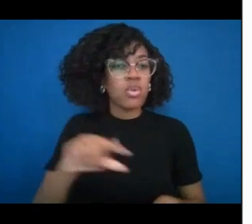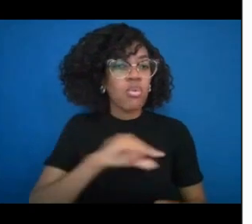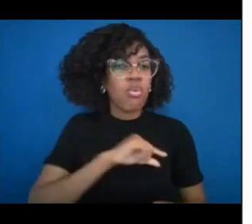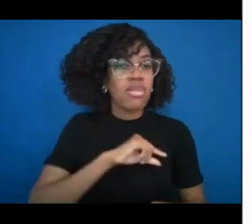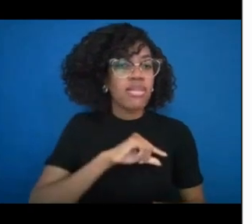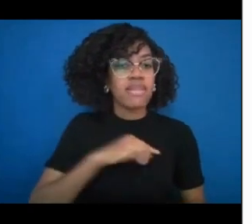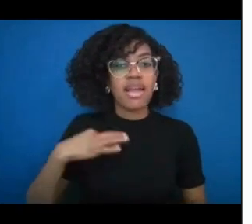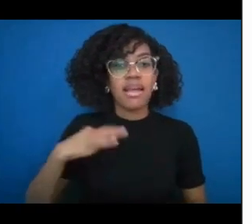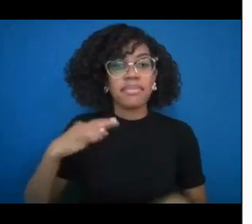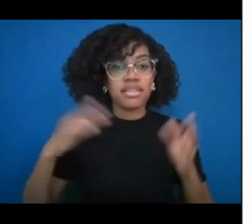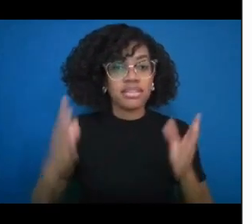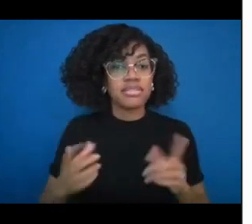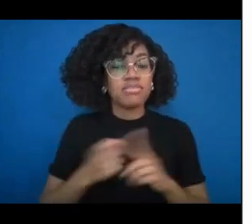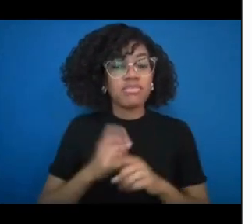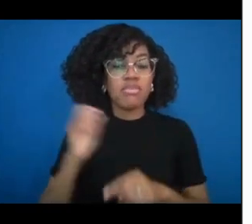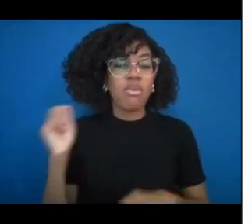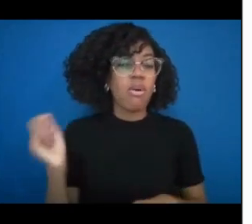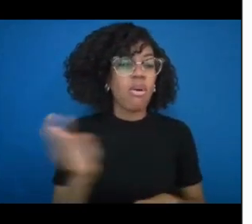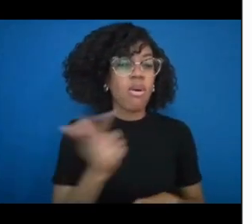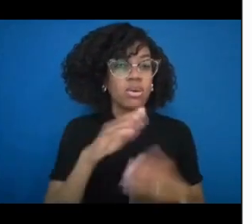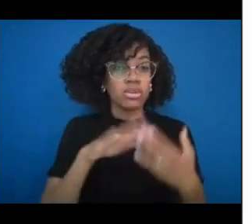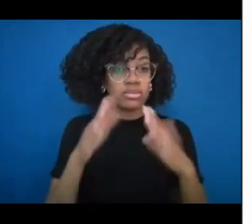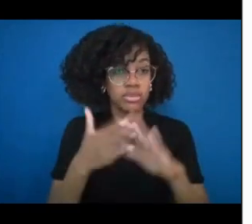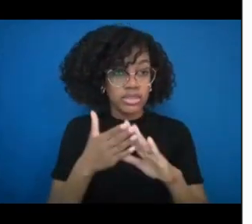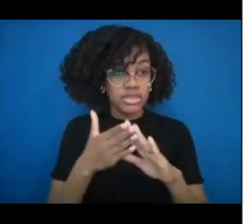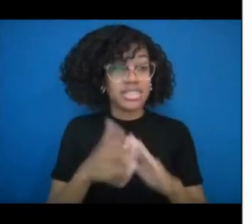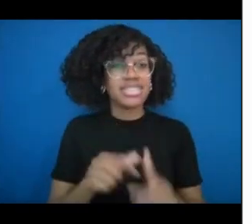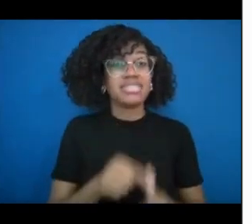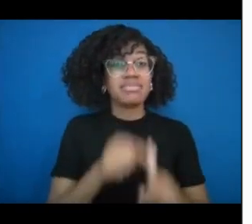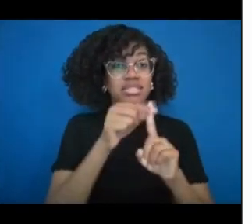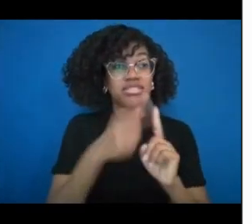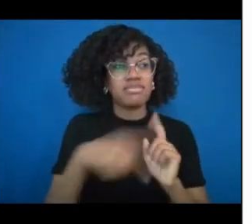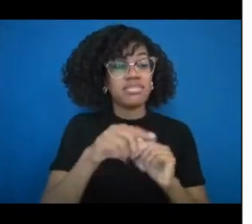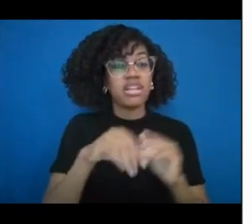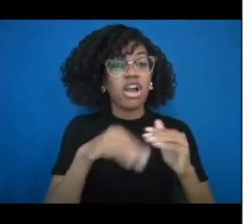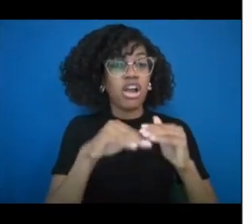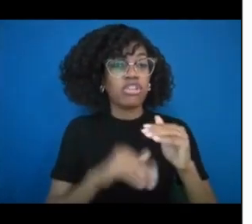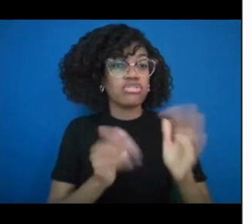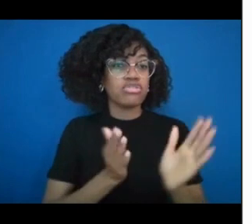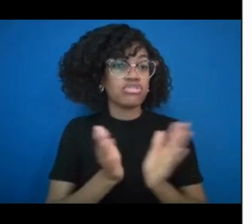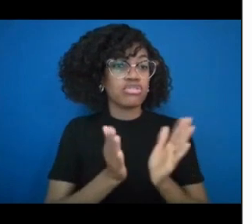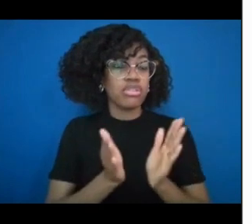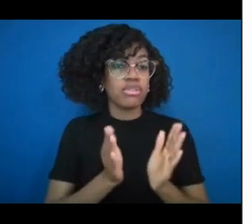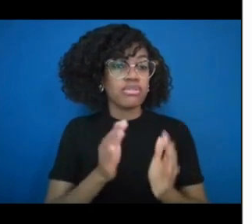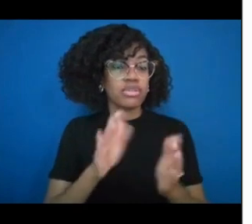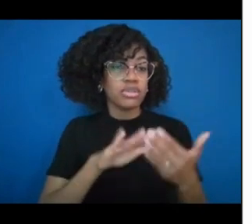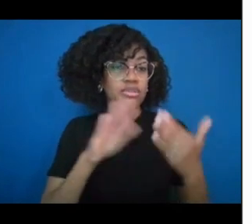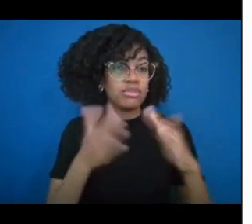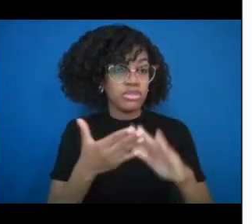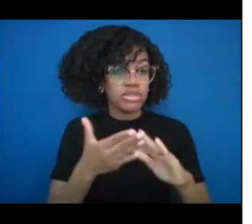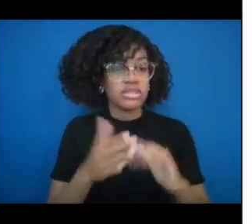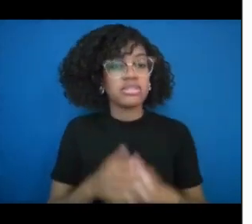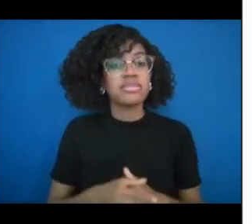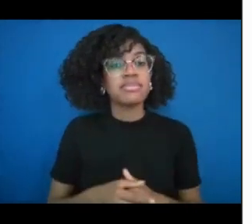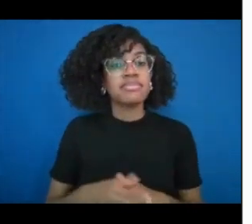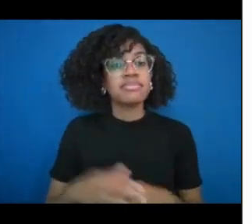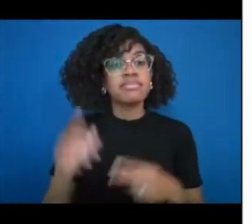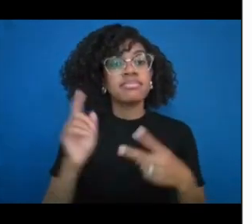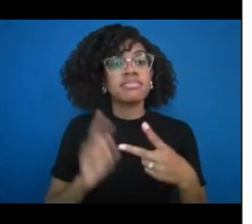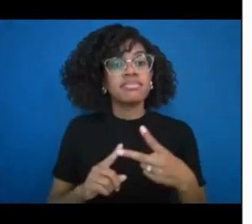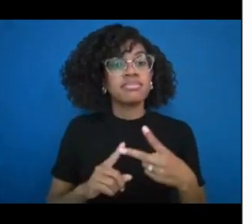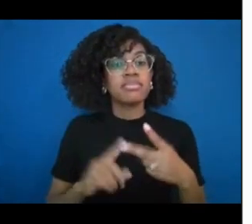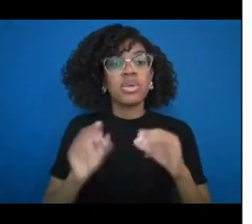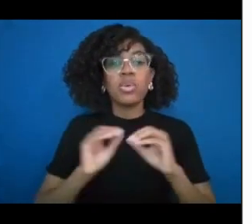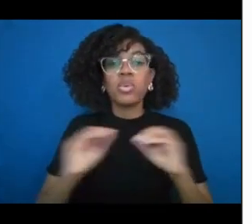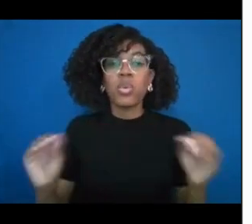all communities, including and especially those from underserved communities. The applicants are being free of discrimination,